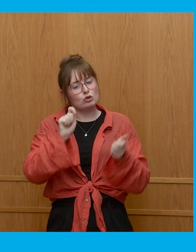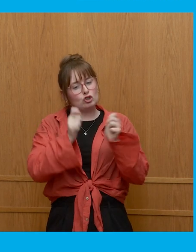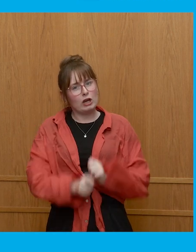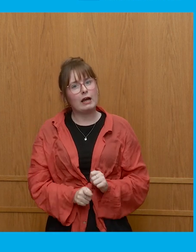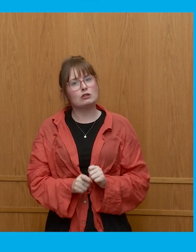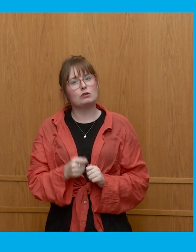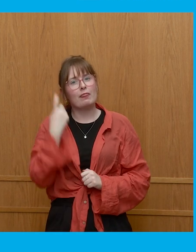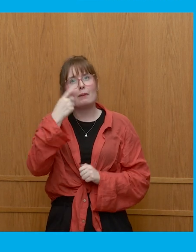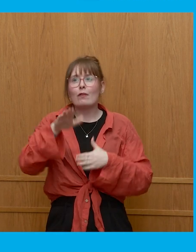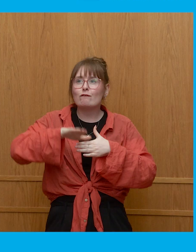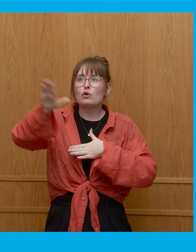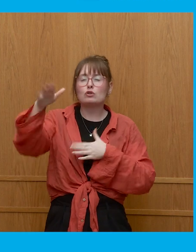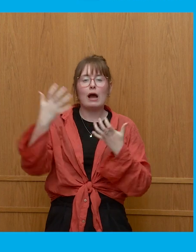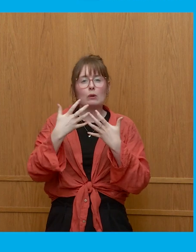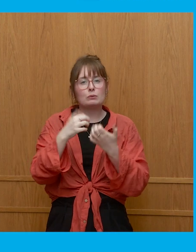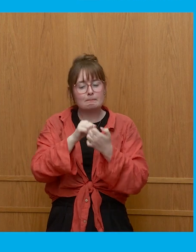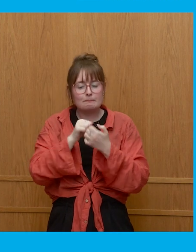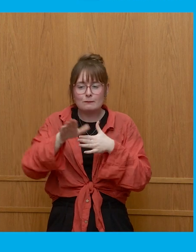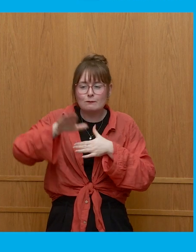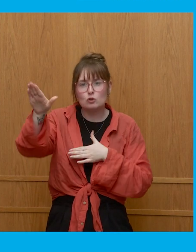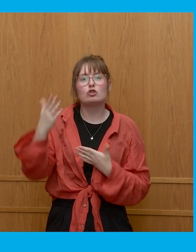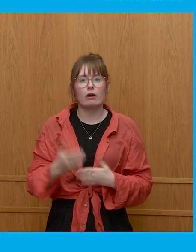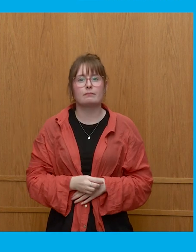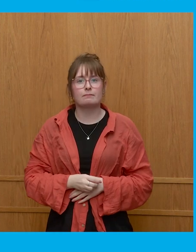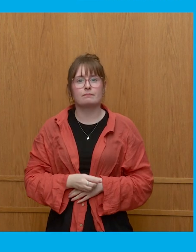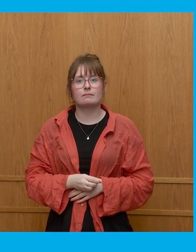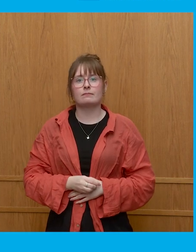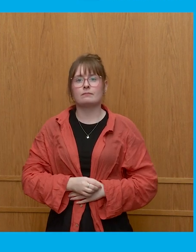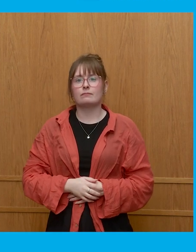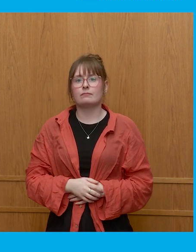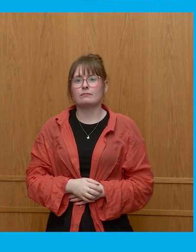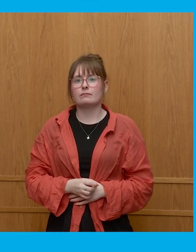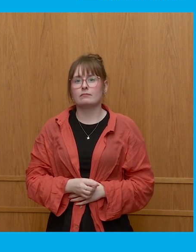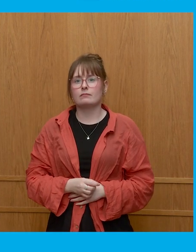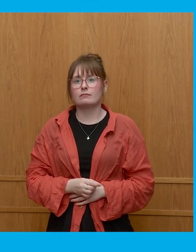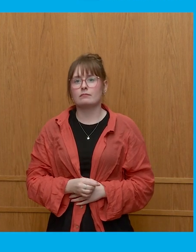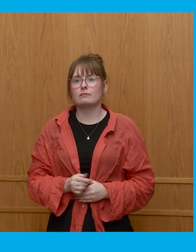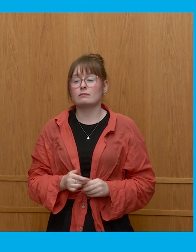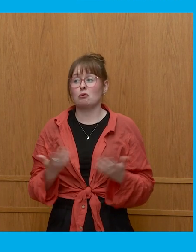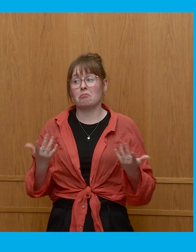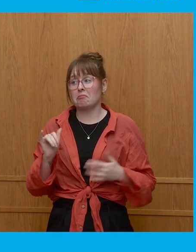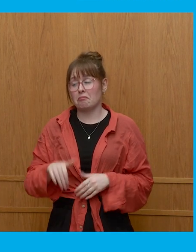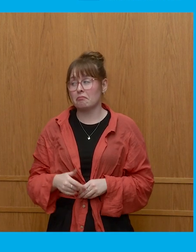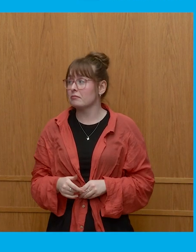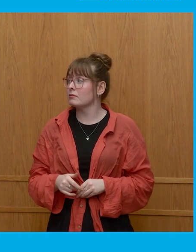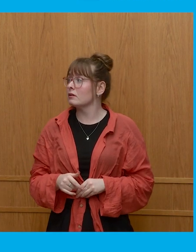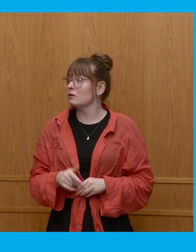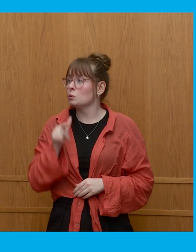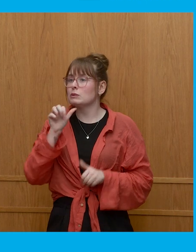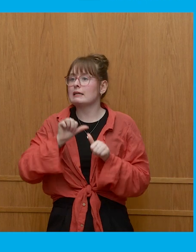future, especially when it has to be for purpose. Yeah. So, yes, Lynn.